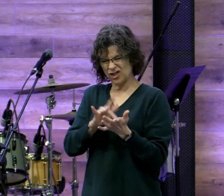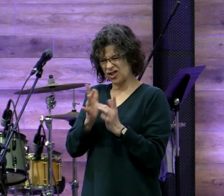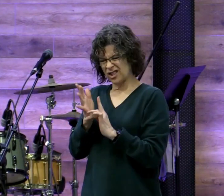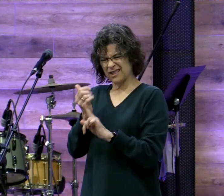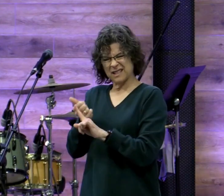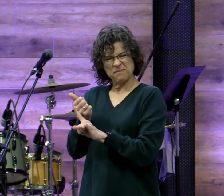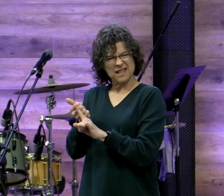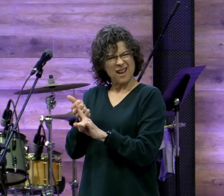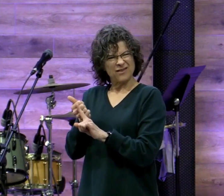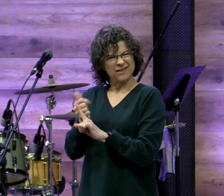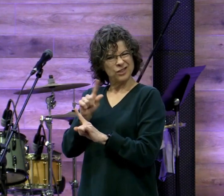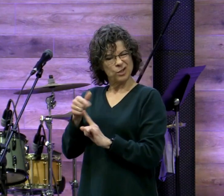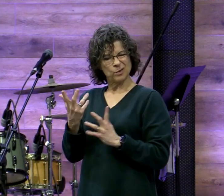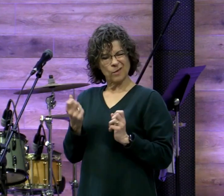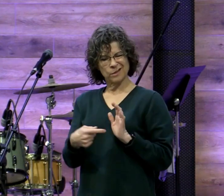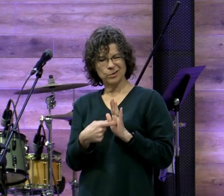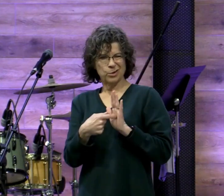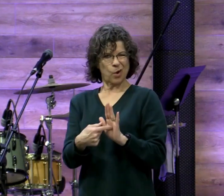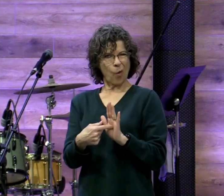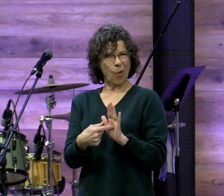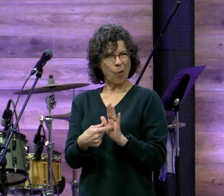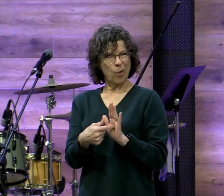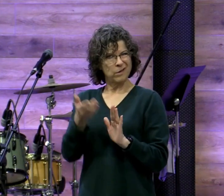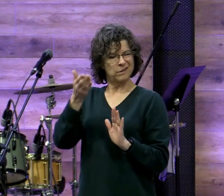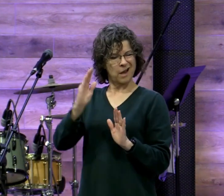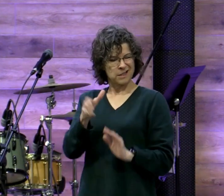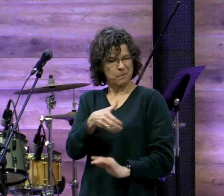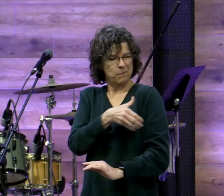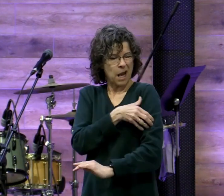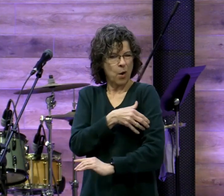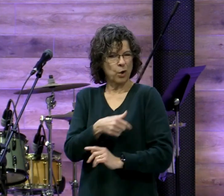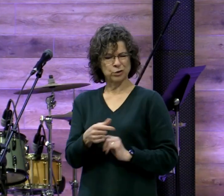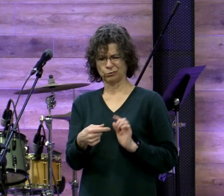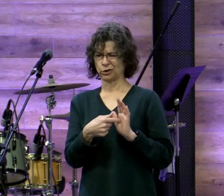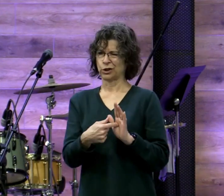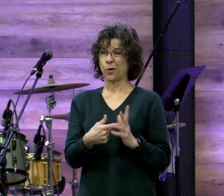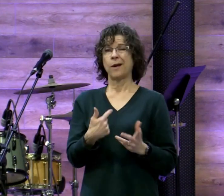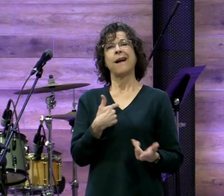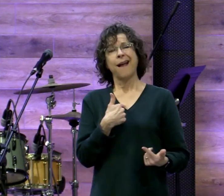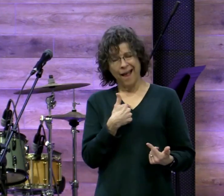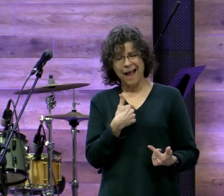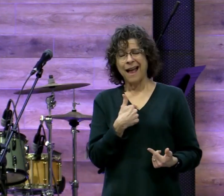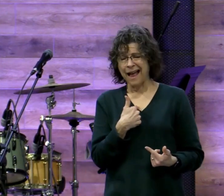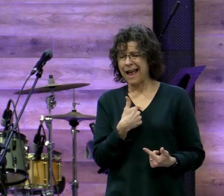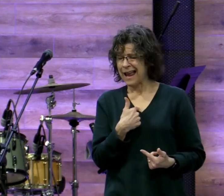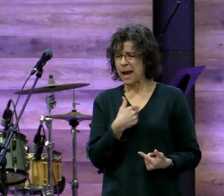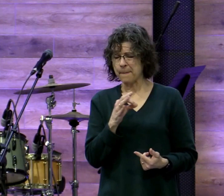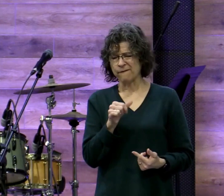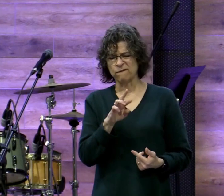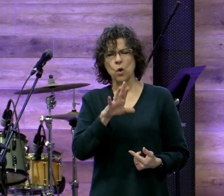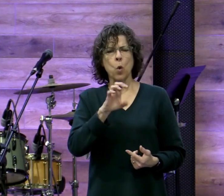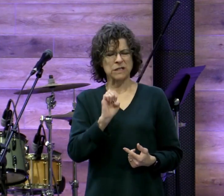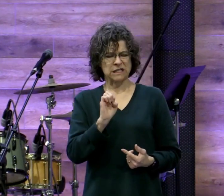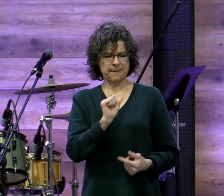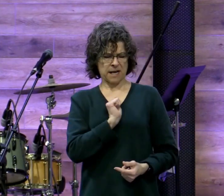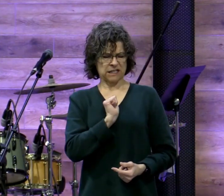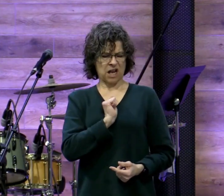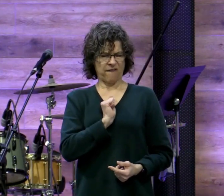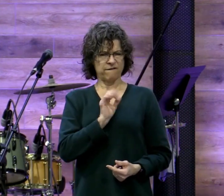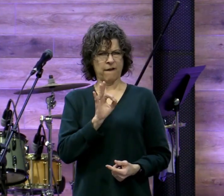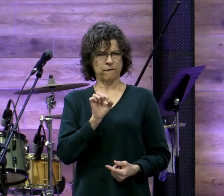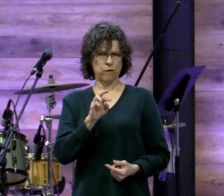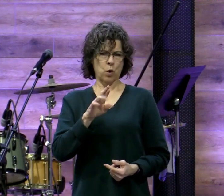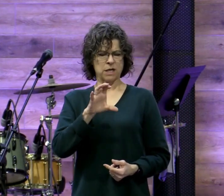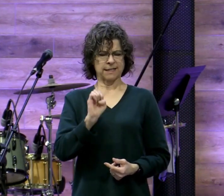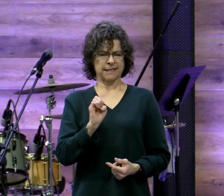in simply demonstrating the raw power of God, of showing the world, hey, I am a force to be reckoned with here,